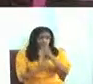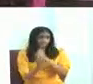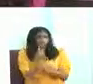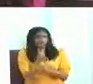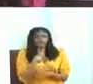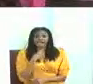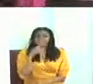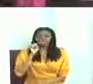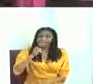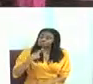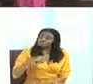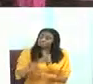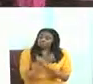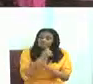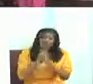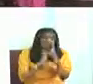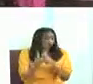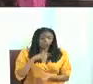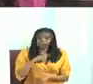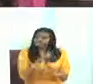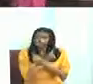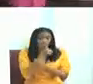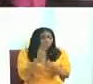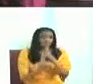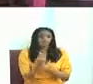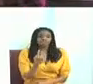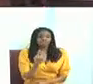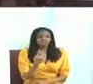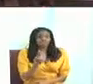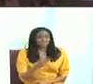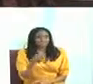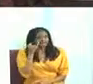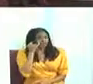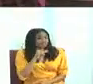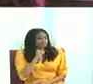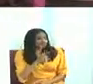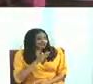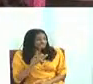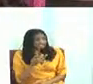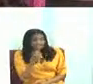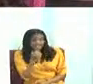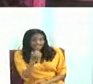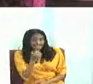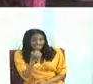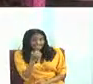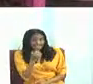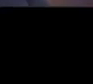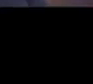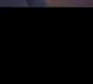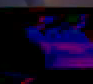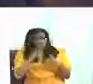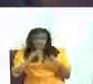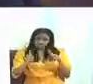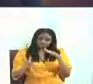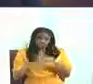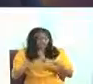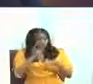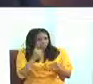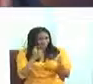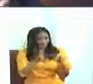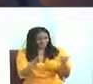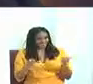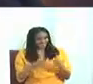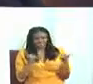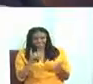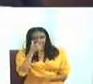Amen. And I said, yes, we just love everybody. So if you're not feeling loved, you came to the right place today.